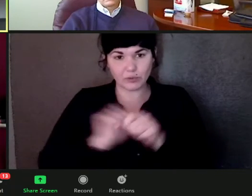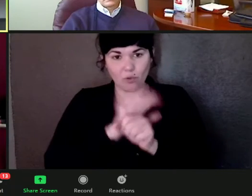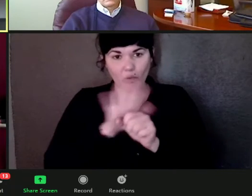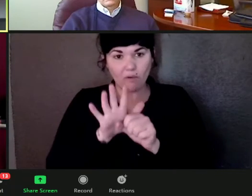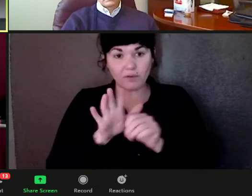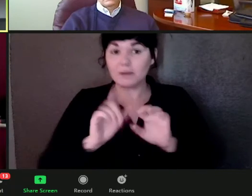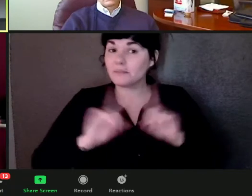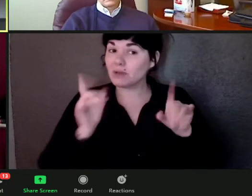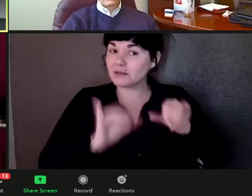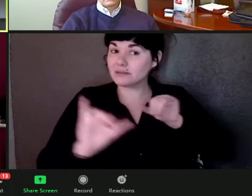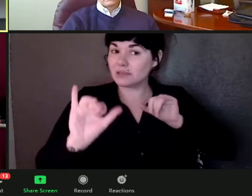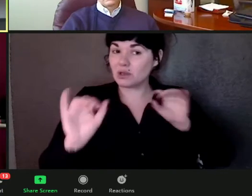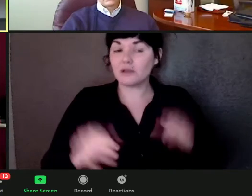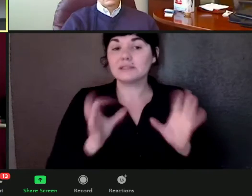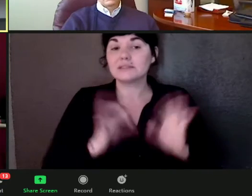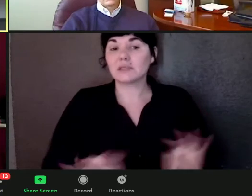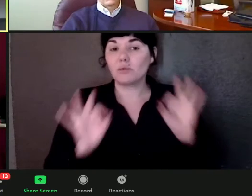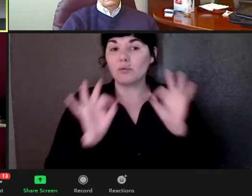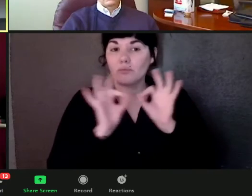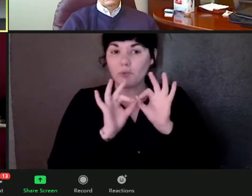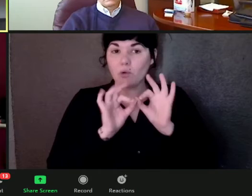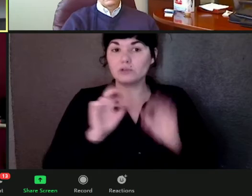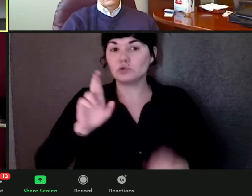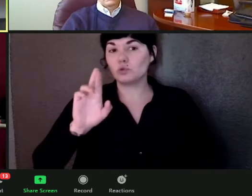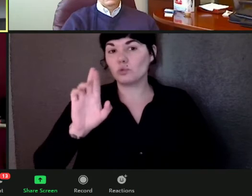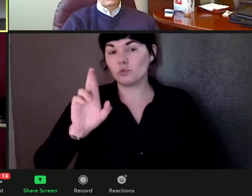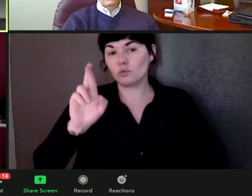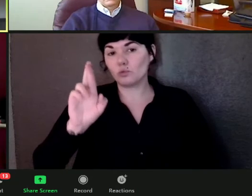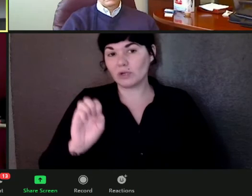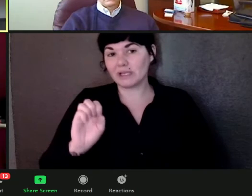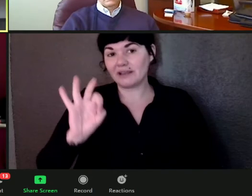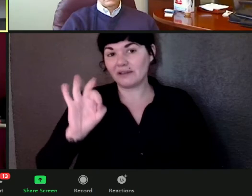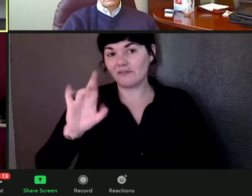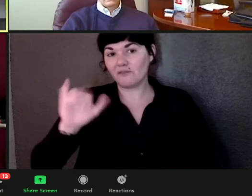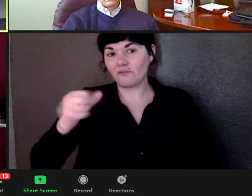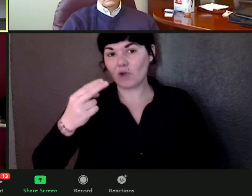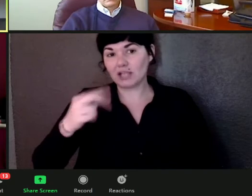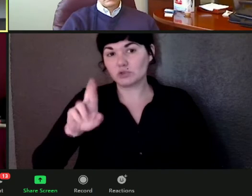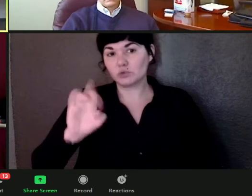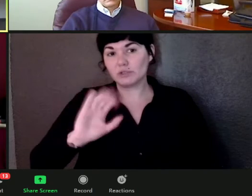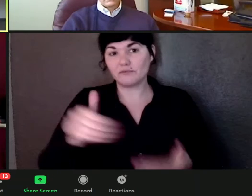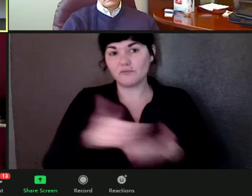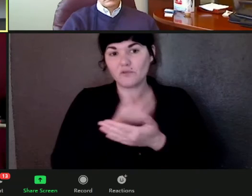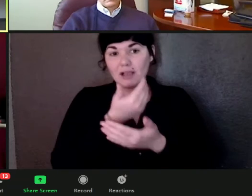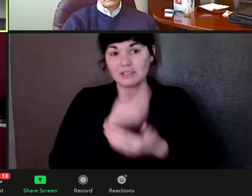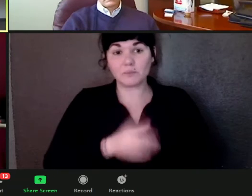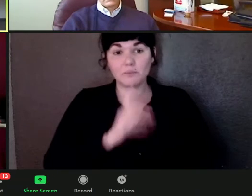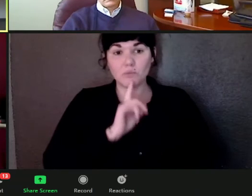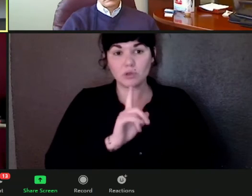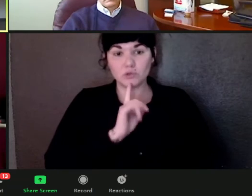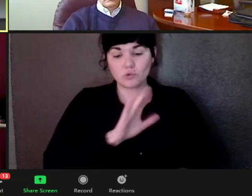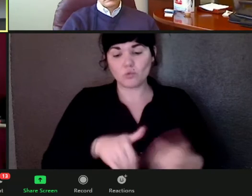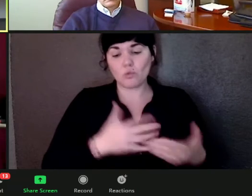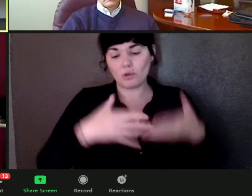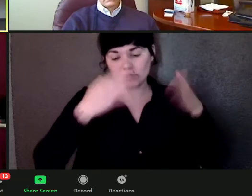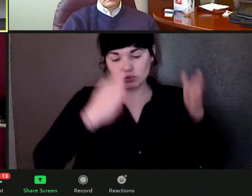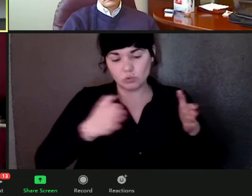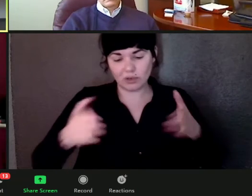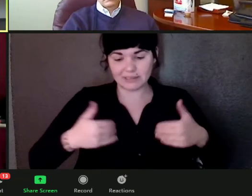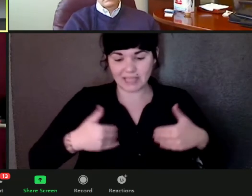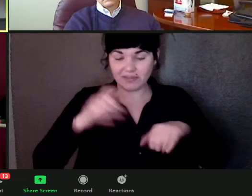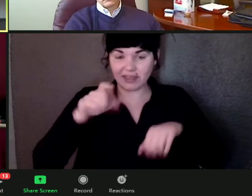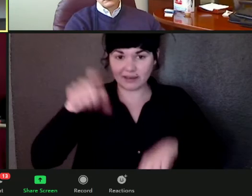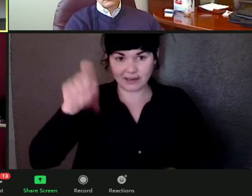sure that we're able to continue to provide that support to students and make sure that they have the necessary technology. So I would definitely encourage